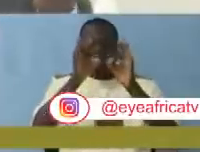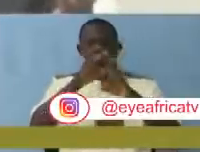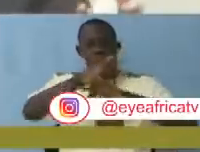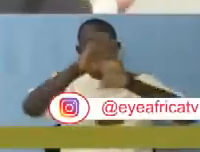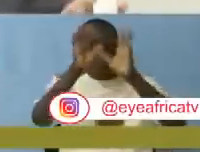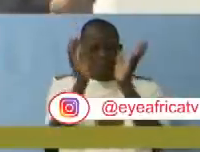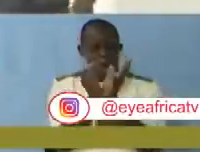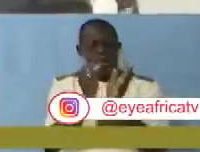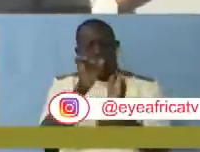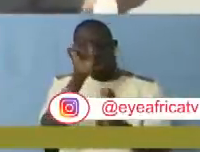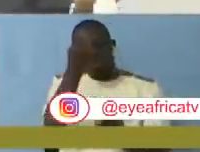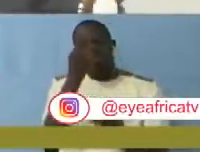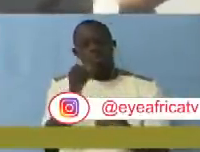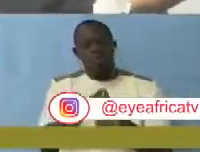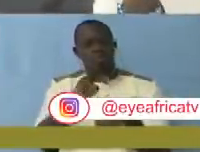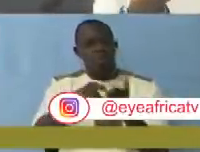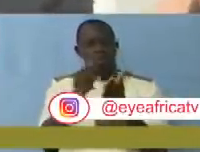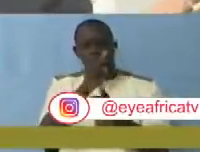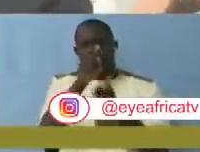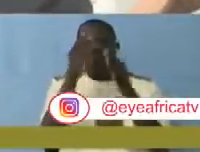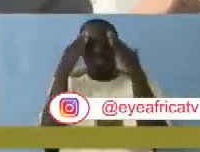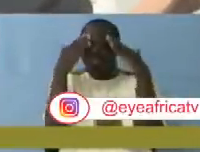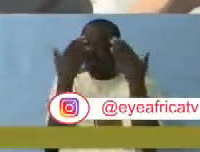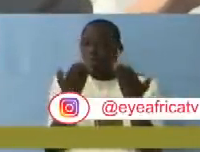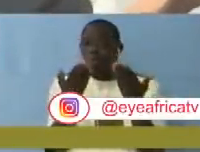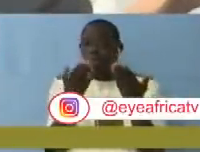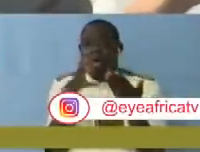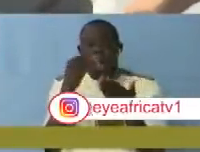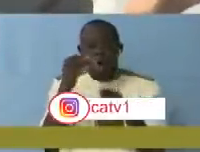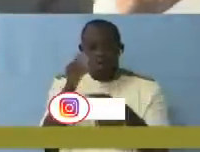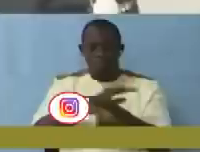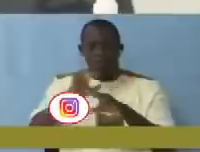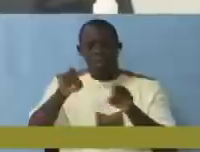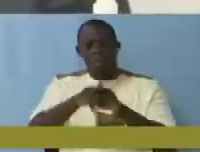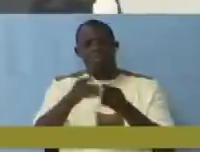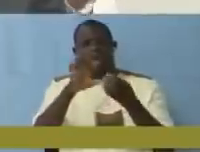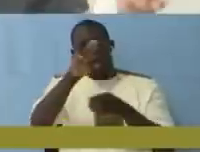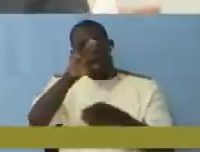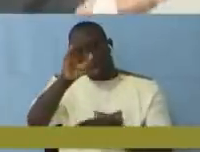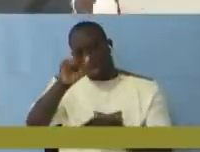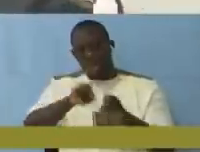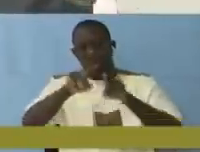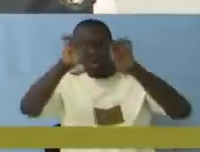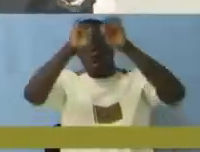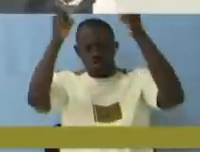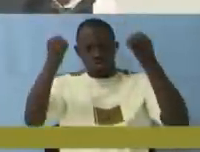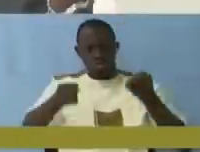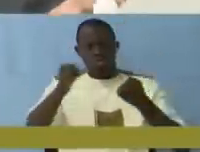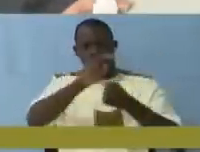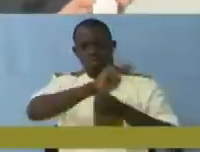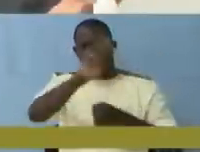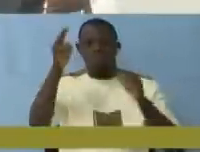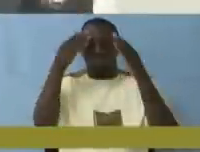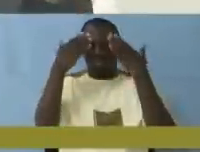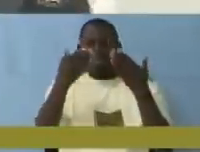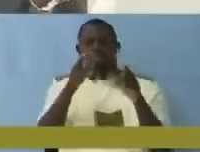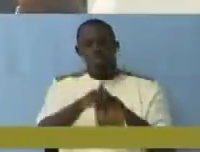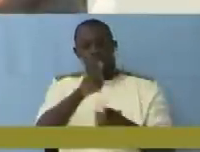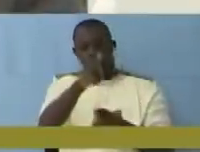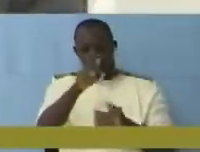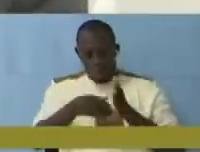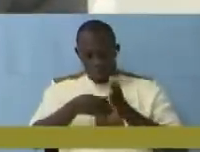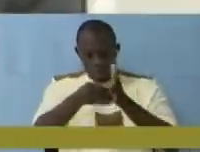is you means you don't know how the NIA was structured. You explain it to me here. As a then I said director yes. of the organization- Mr. Director